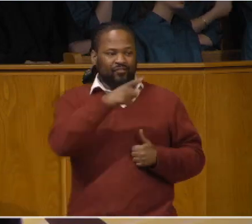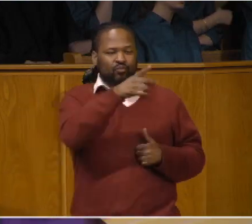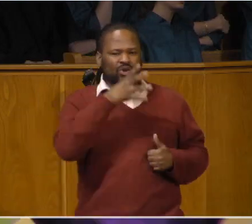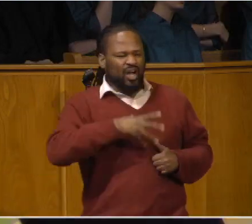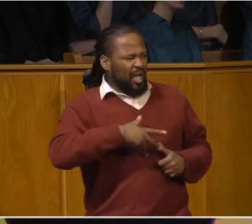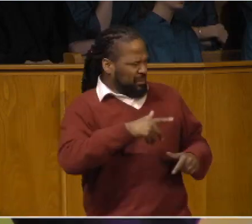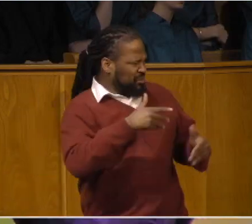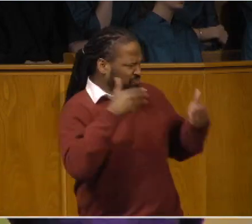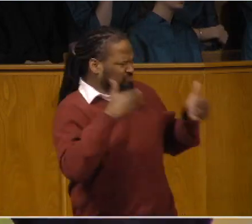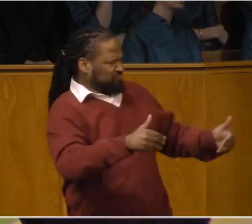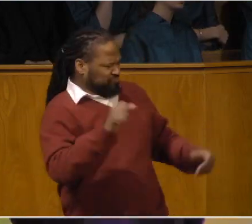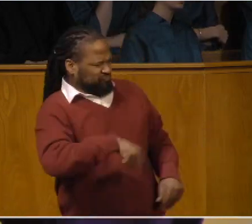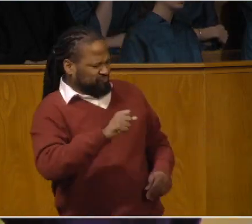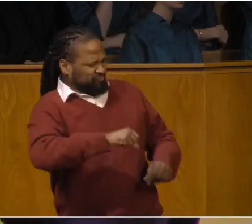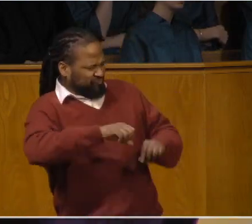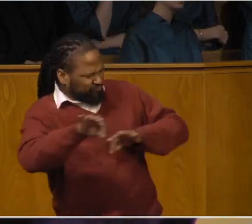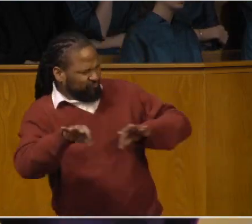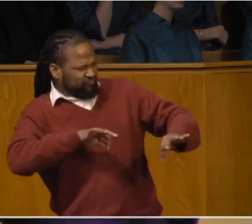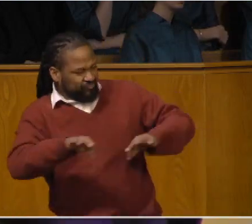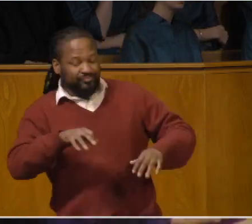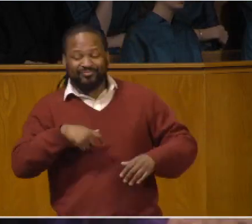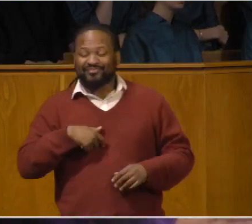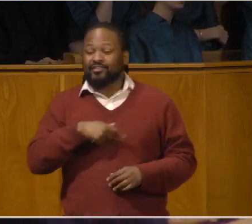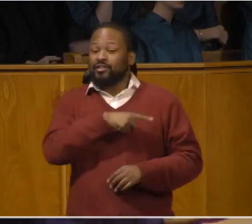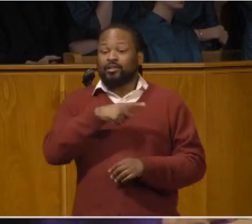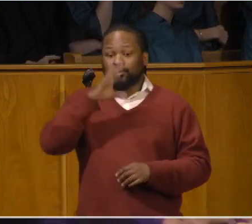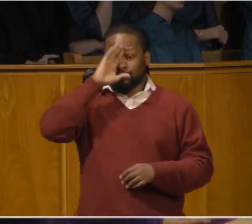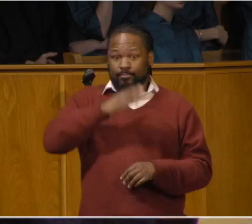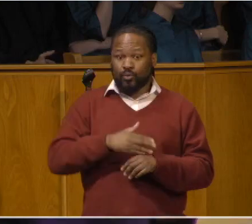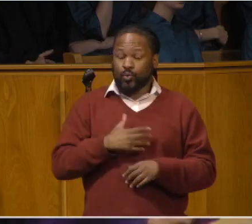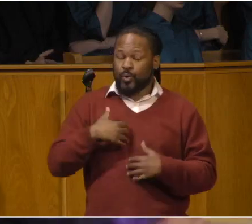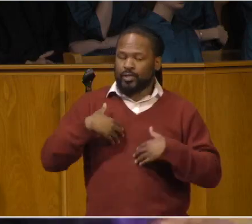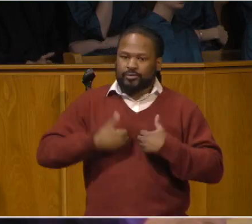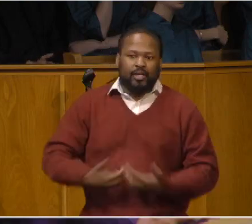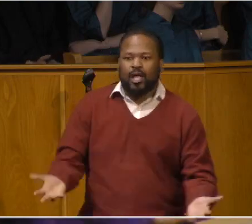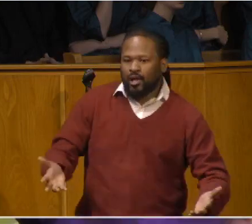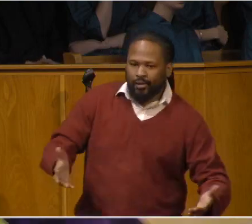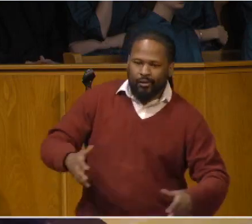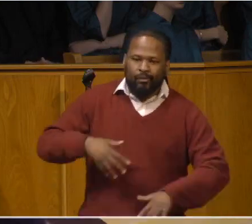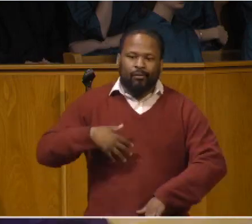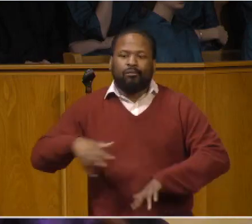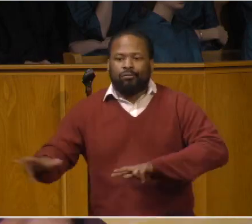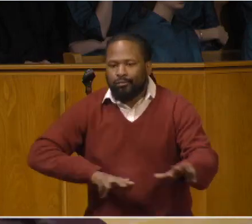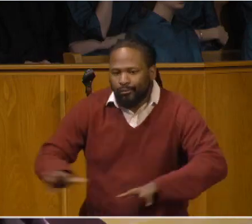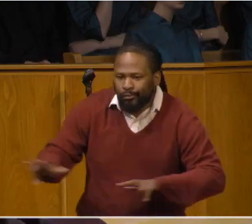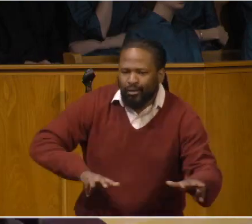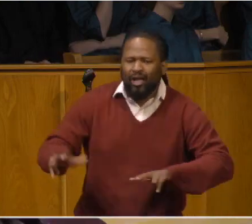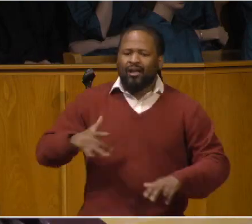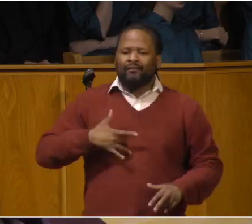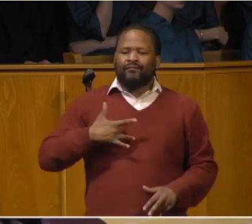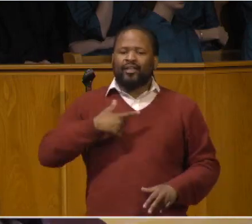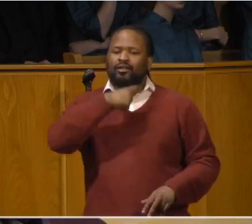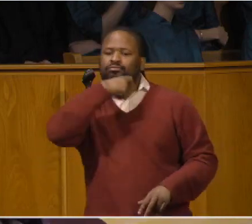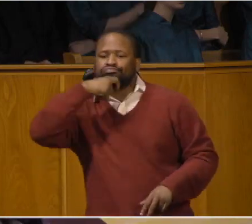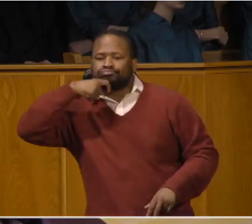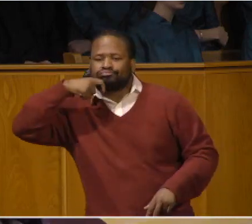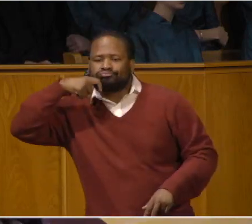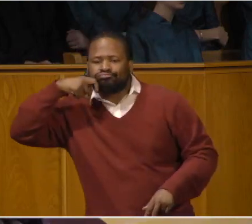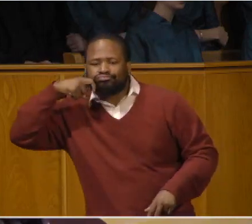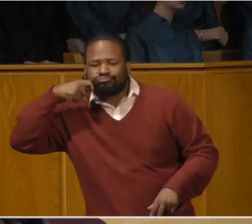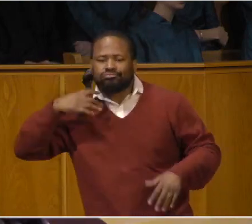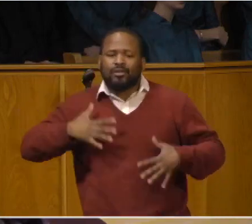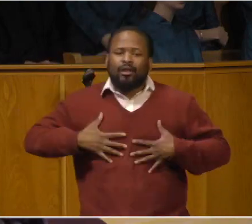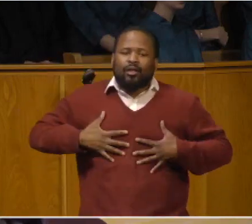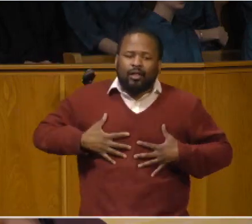The boy is crying, I'm tired, we've been walking forever, the water is gone, feeling dehydrated. He cries to me saying,